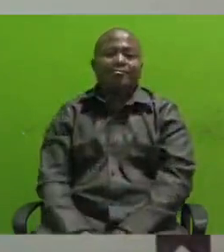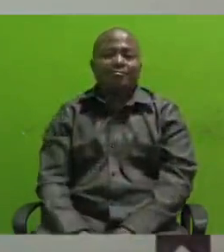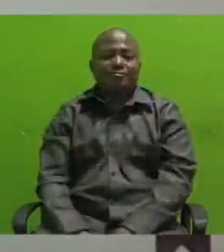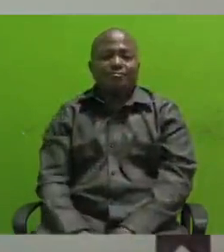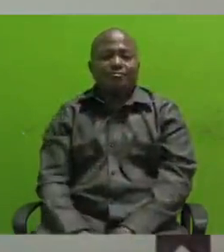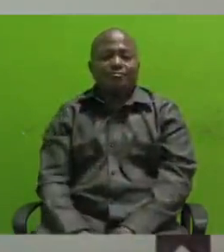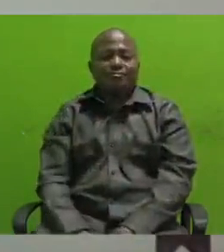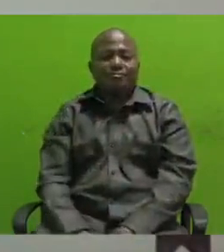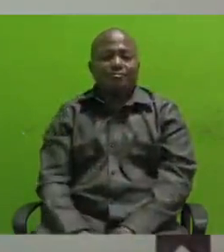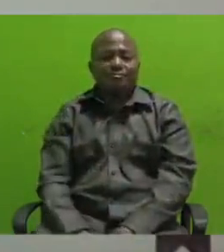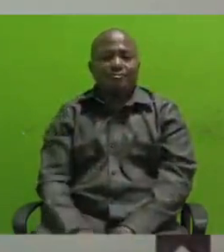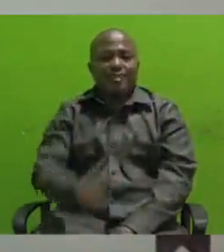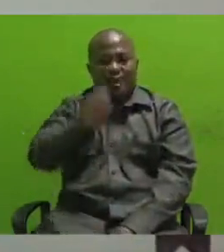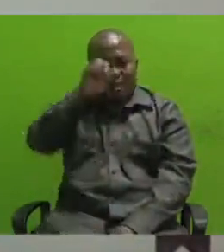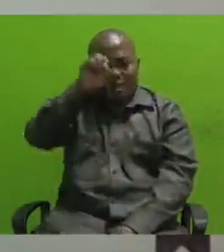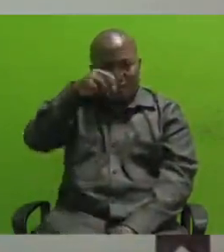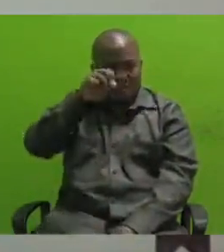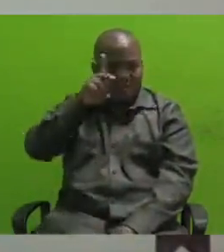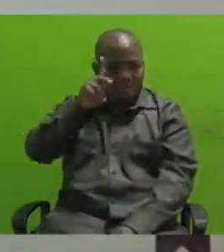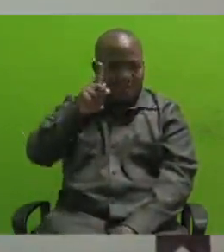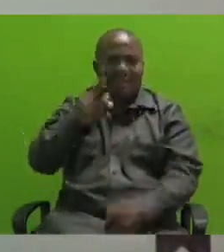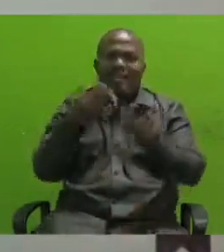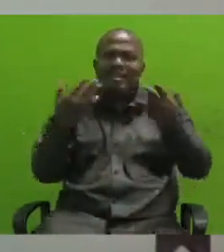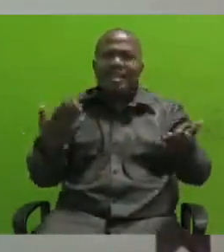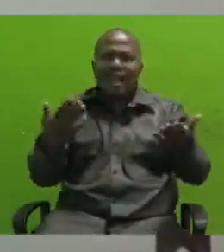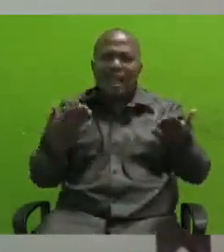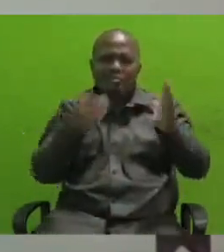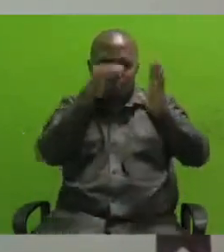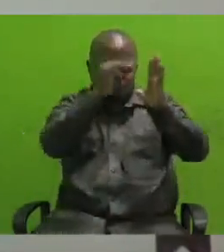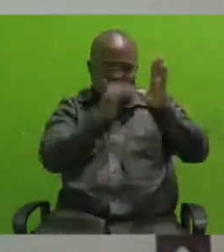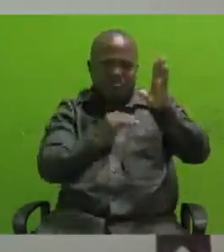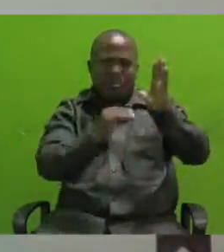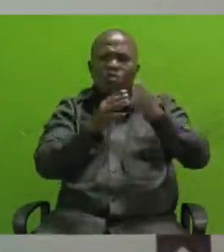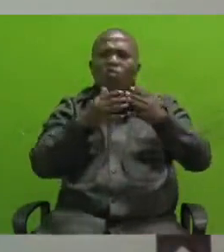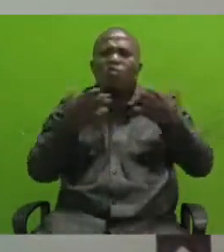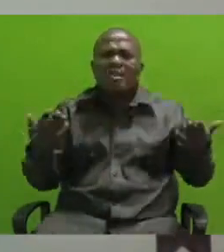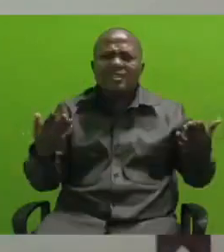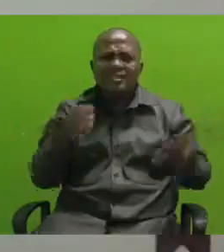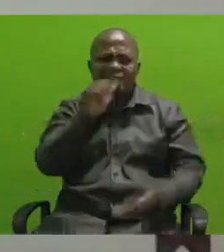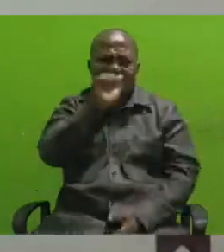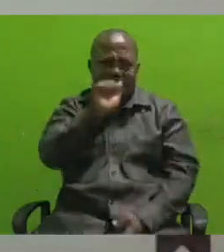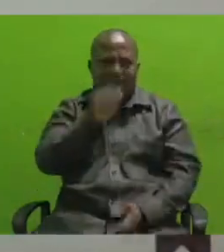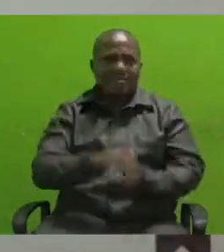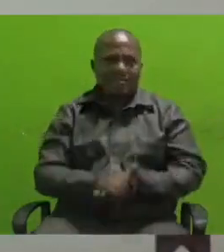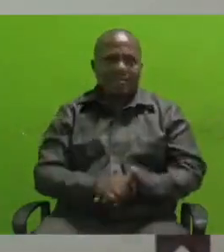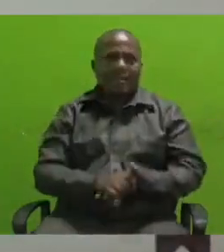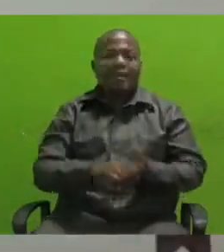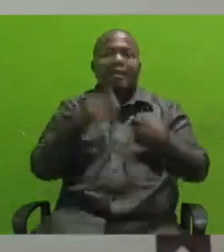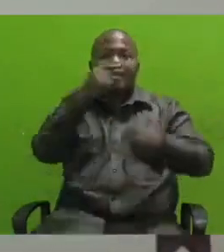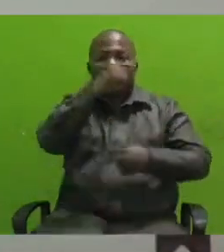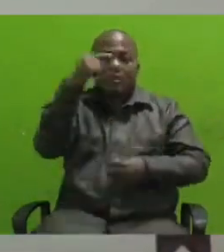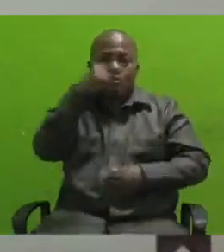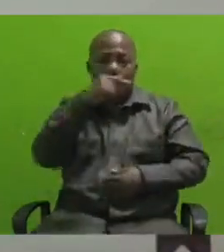Yes. So now from here, what is b? What is a? A is equal to 1. Good.